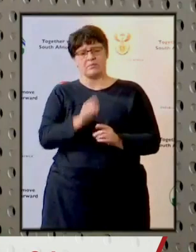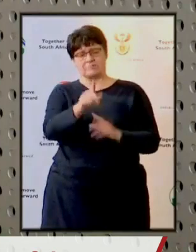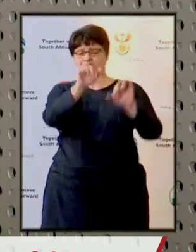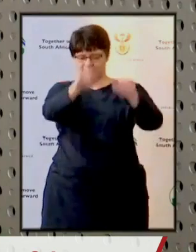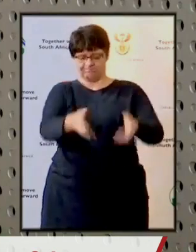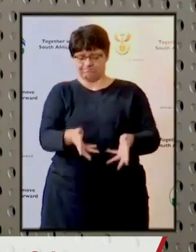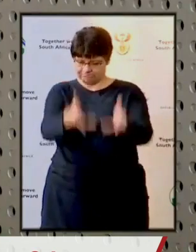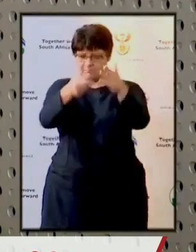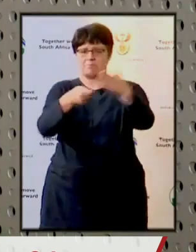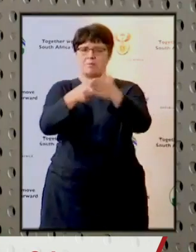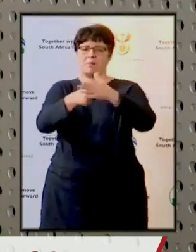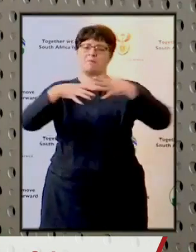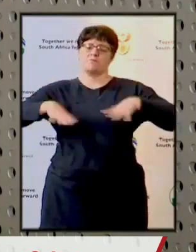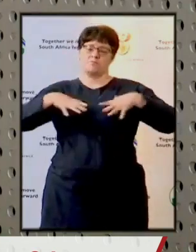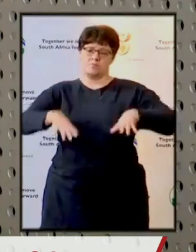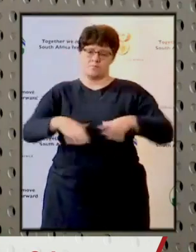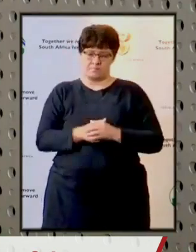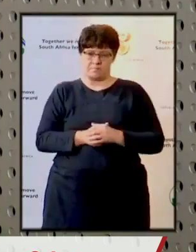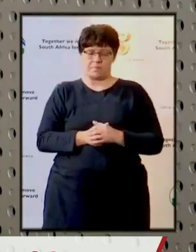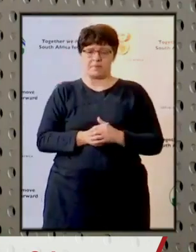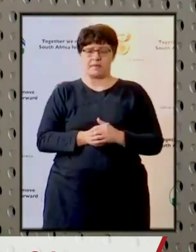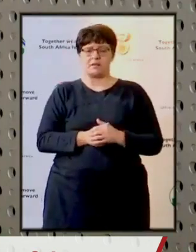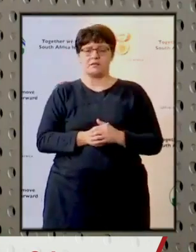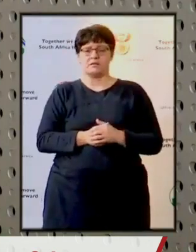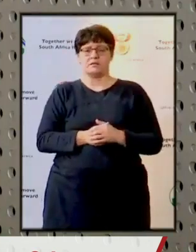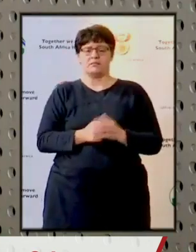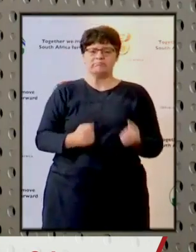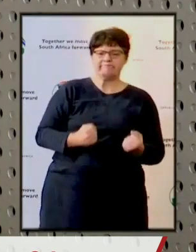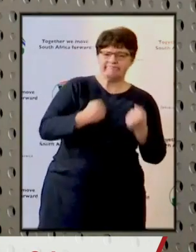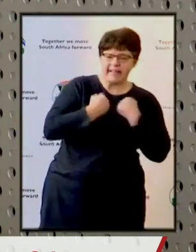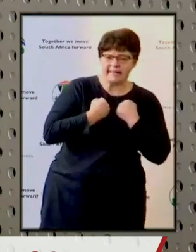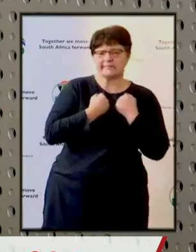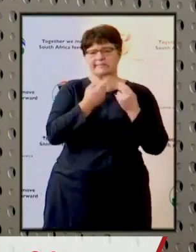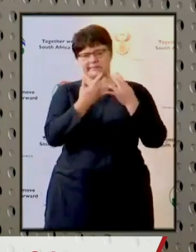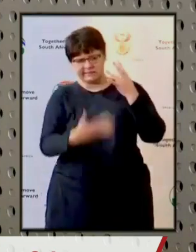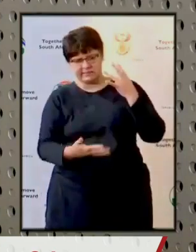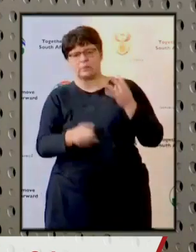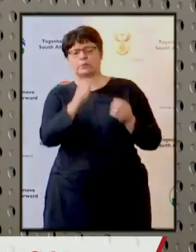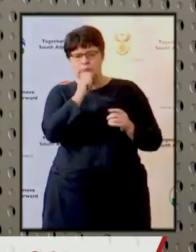allowed. And of course, all the things that are used,